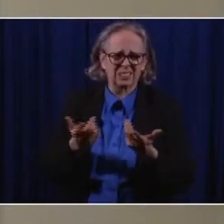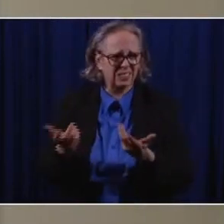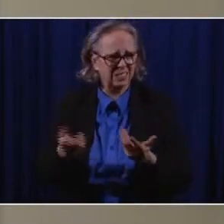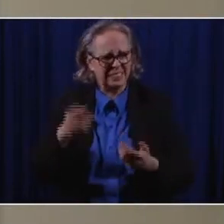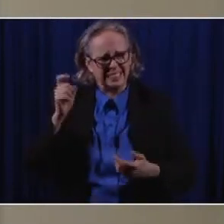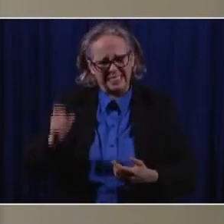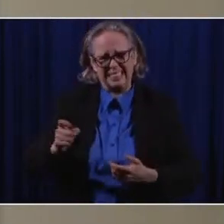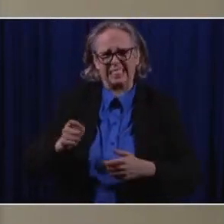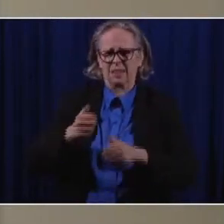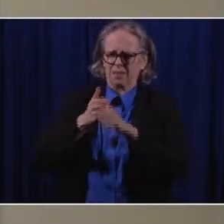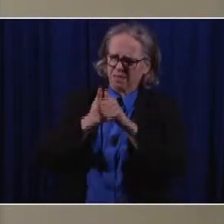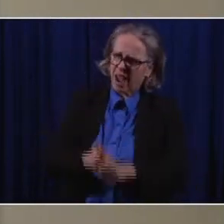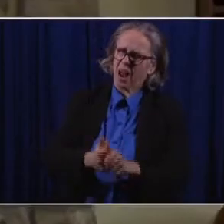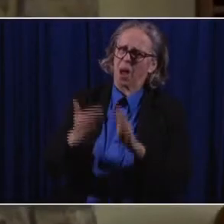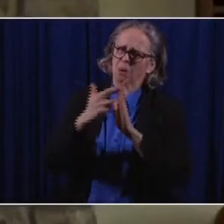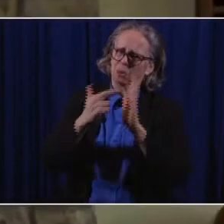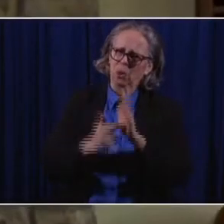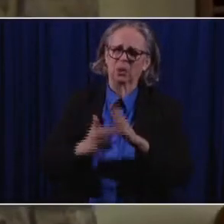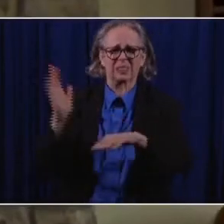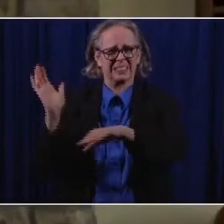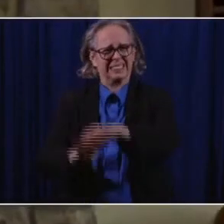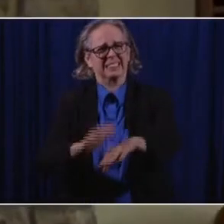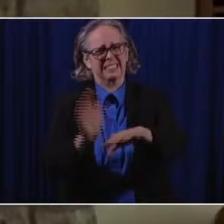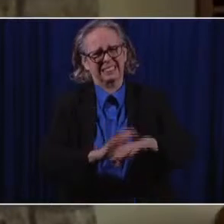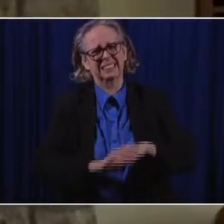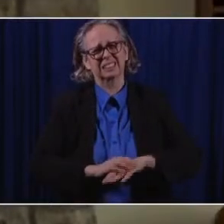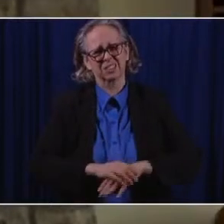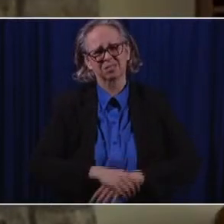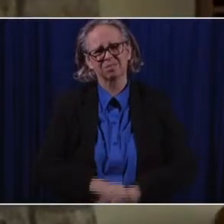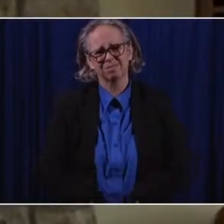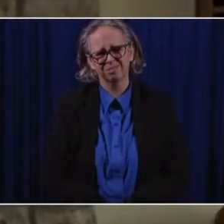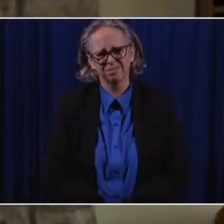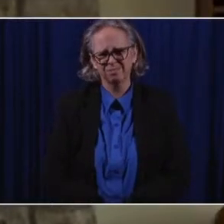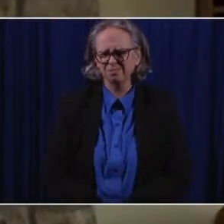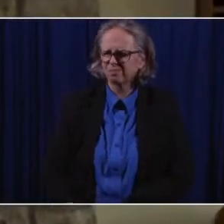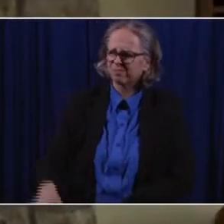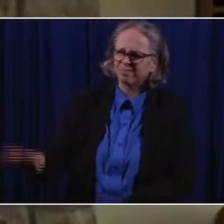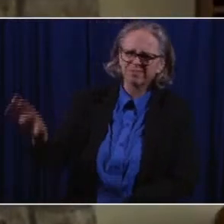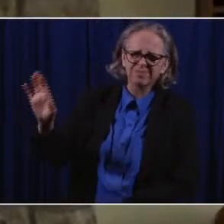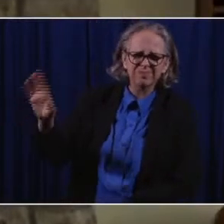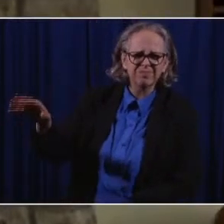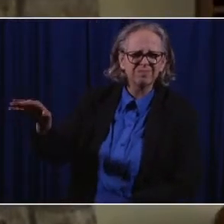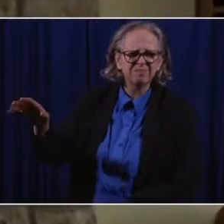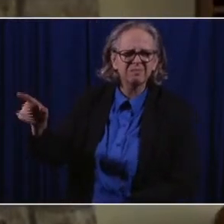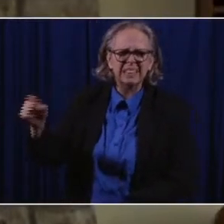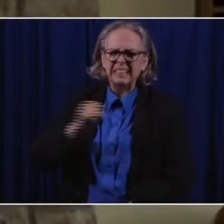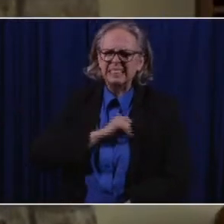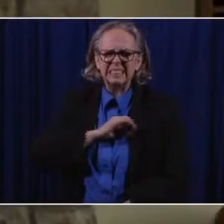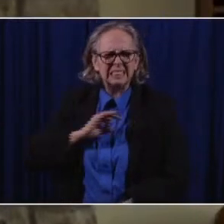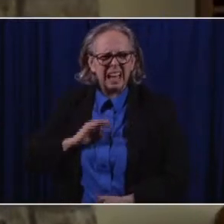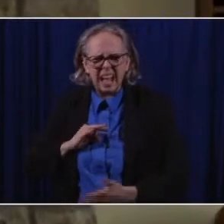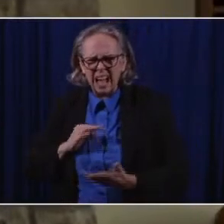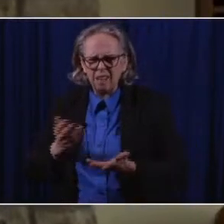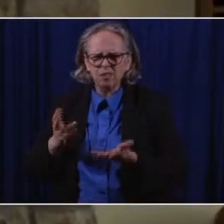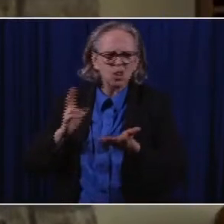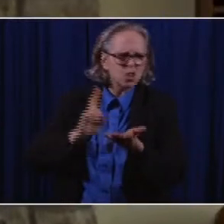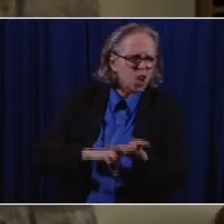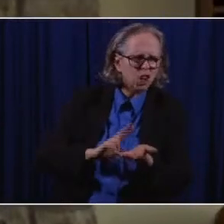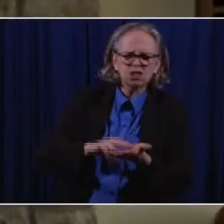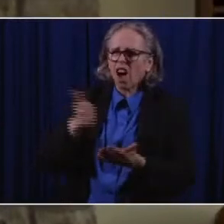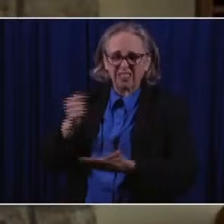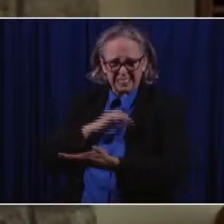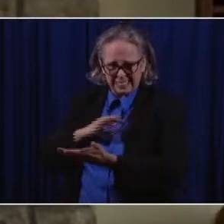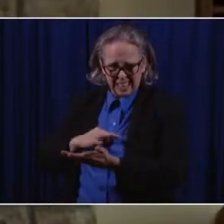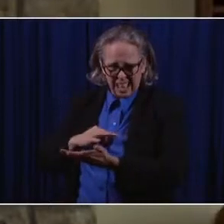And you touched on a little bit, but the situation with personnel, hospital personnel, nurses, others, how are